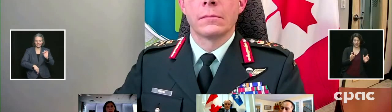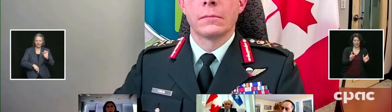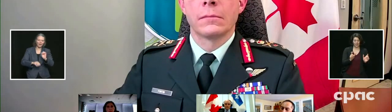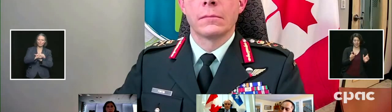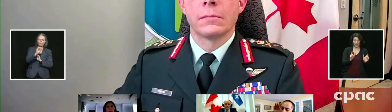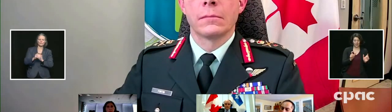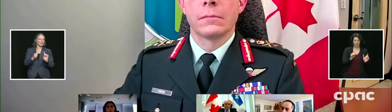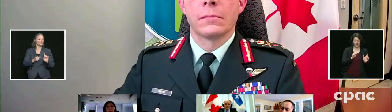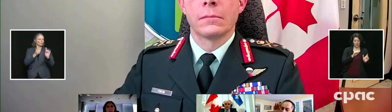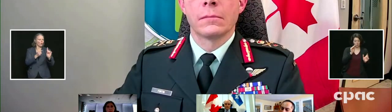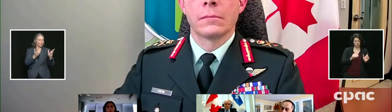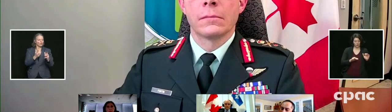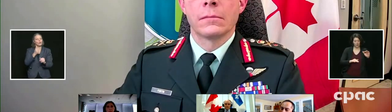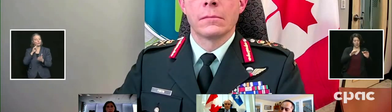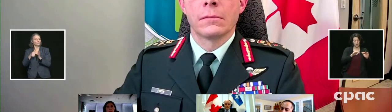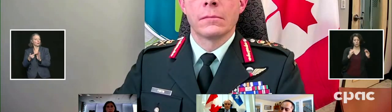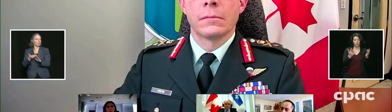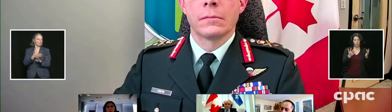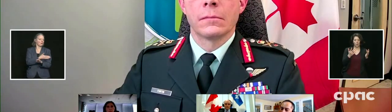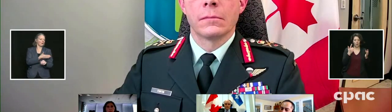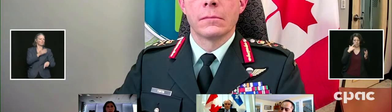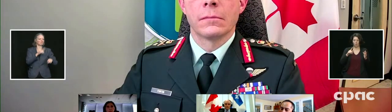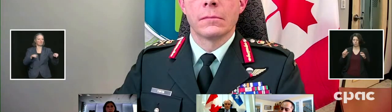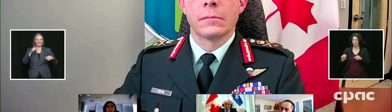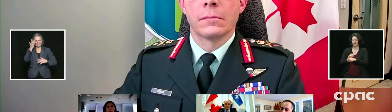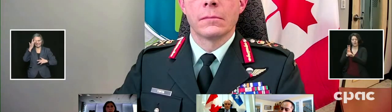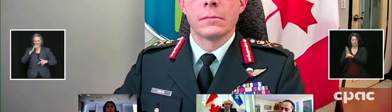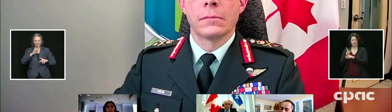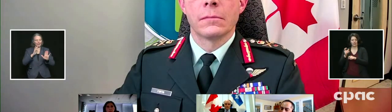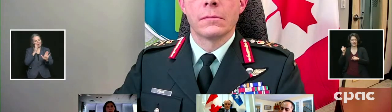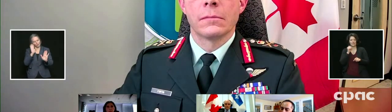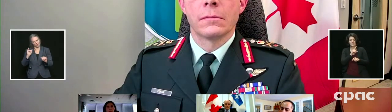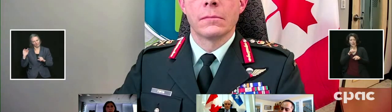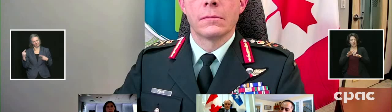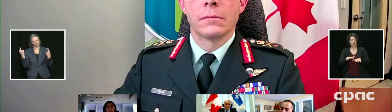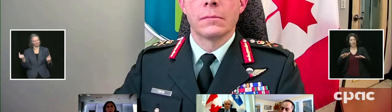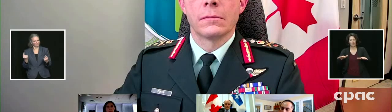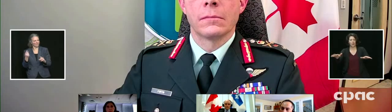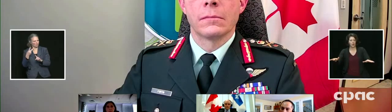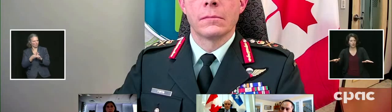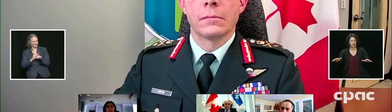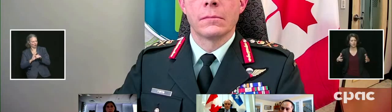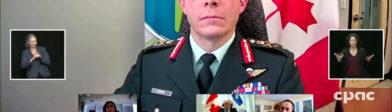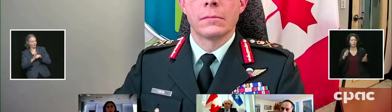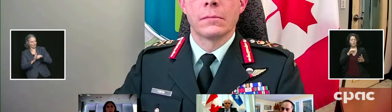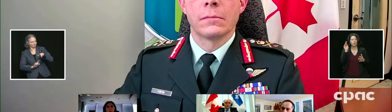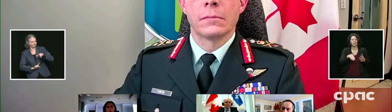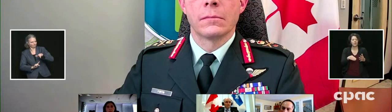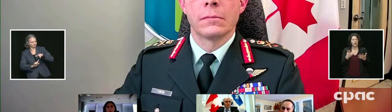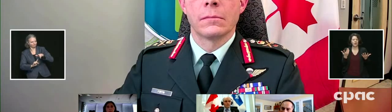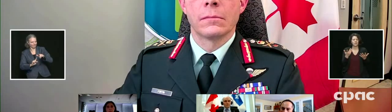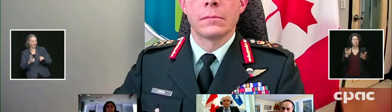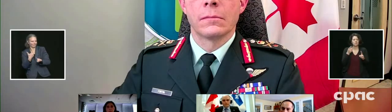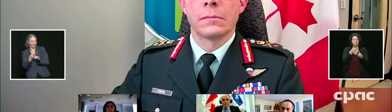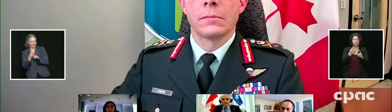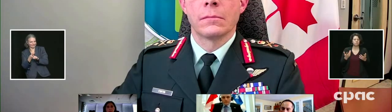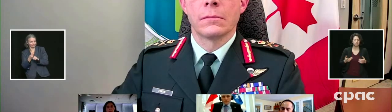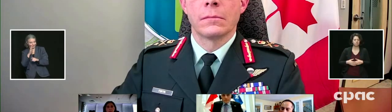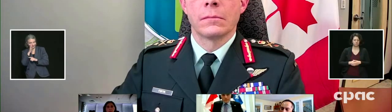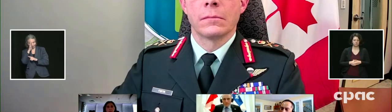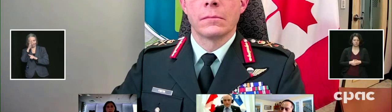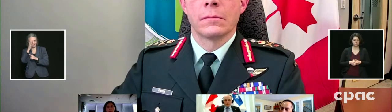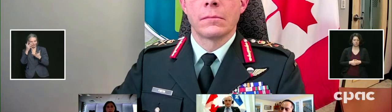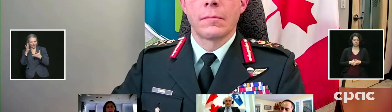immunizations that we've conducted in the past. Totally understand that, it's only been a couple months since we've had these new COVID-19 vaccines. So at what point